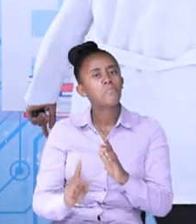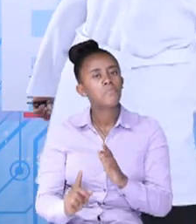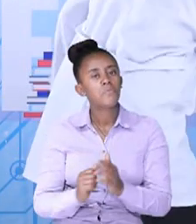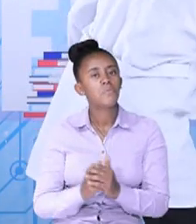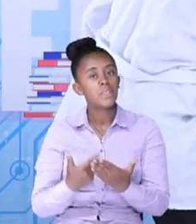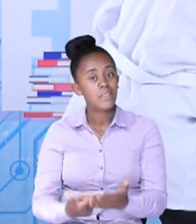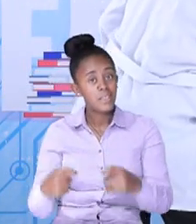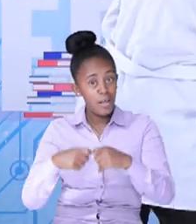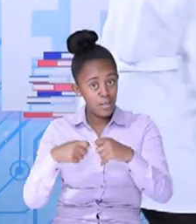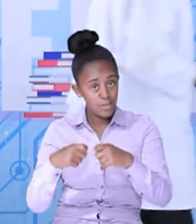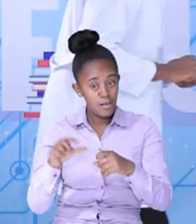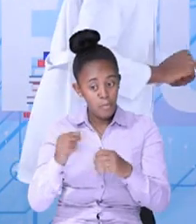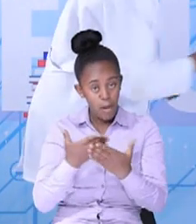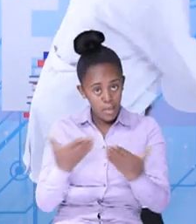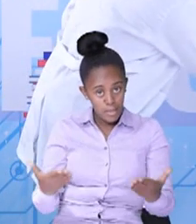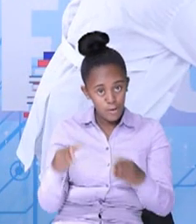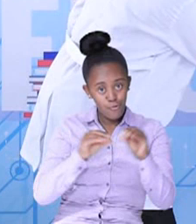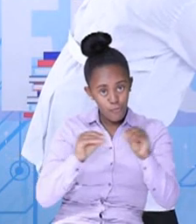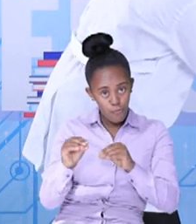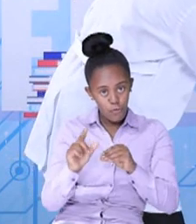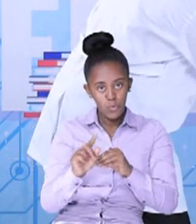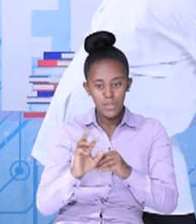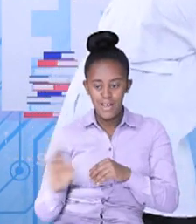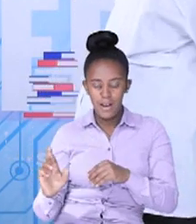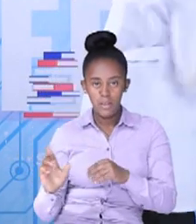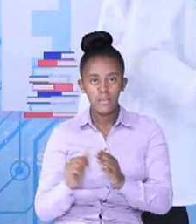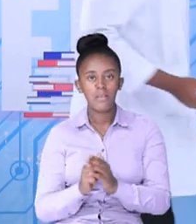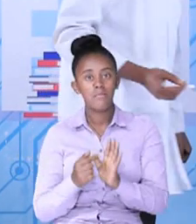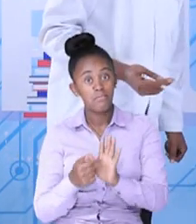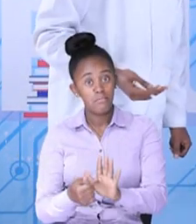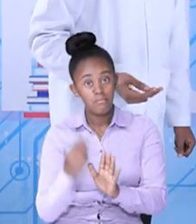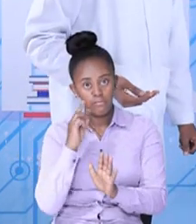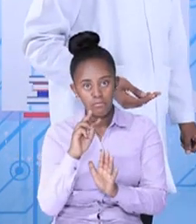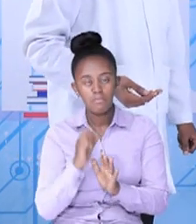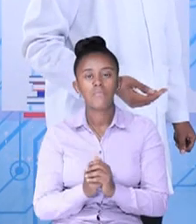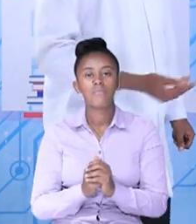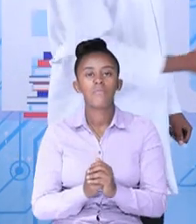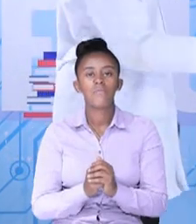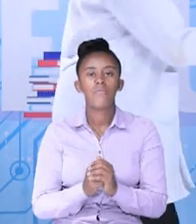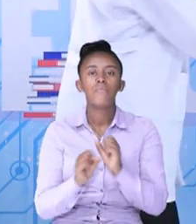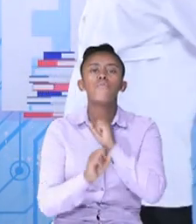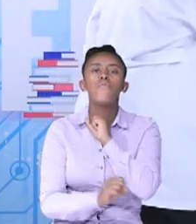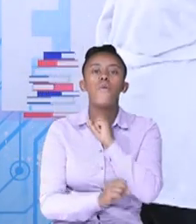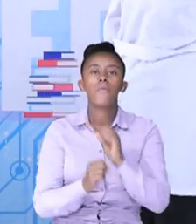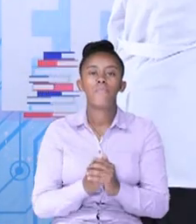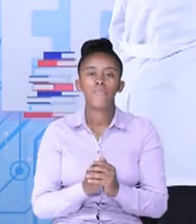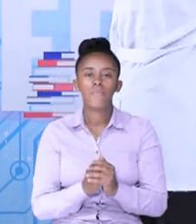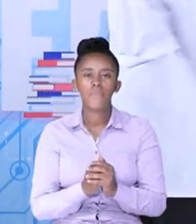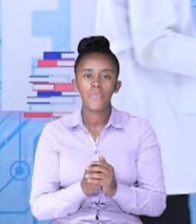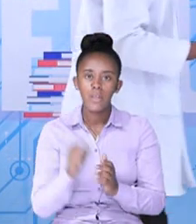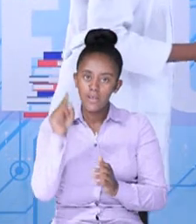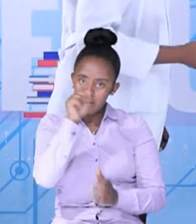the charged particle is tending to move to the right. Now look, what does it forms? It forms a